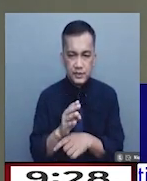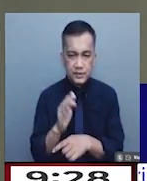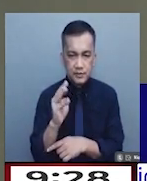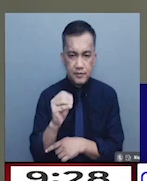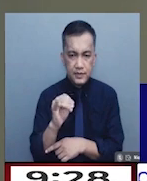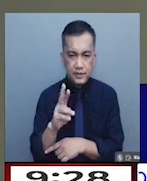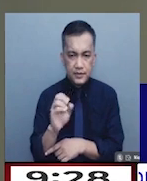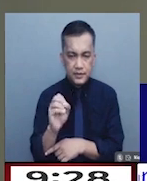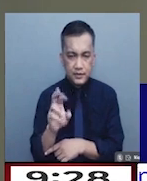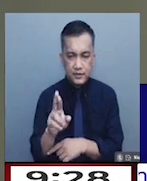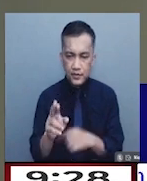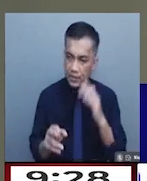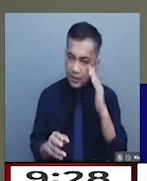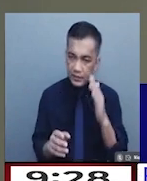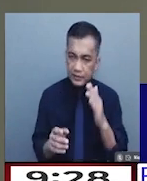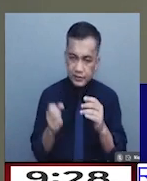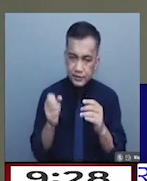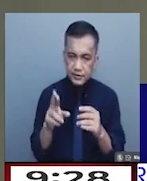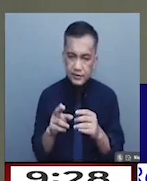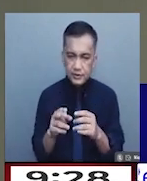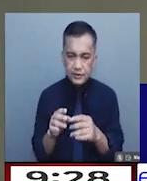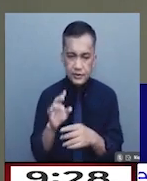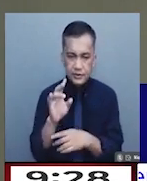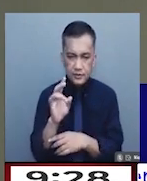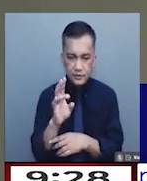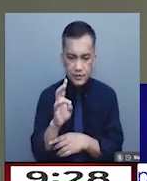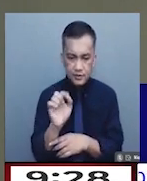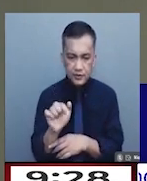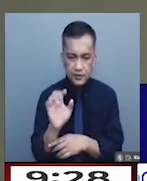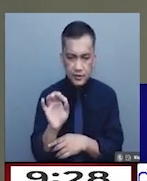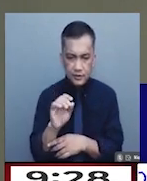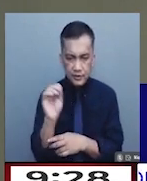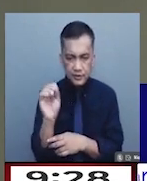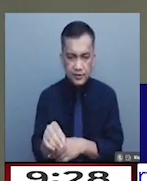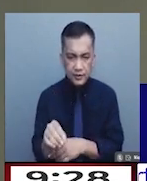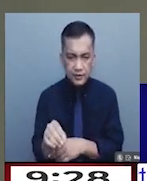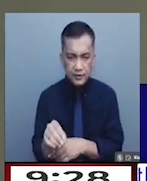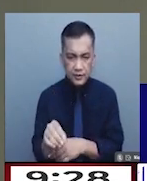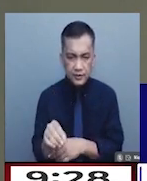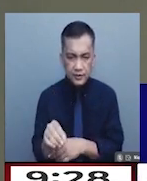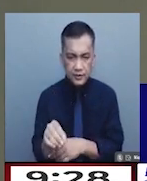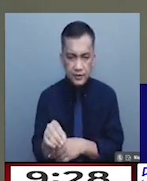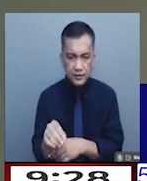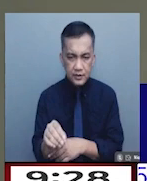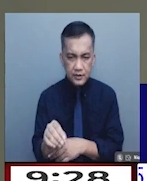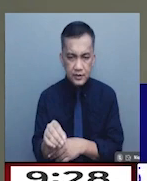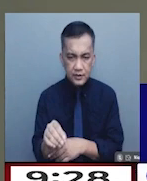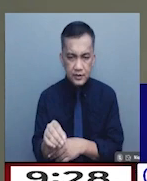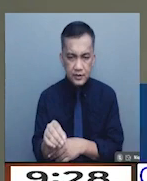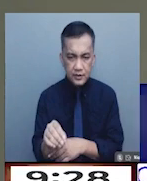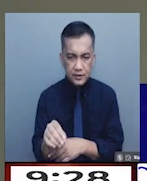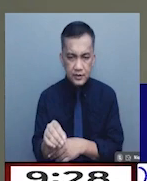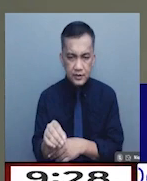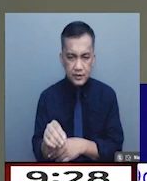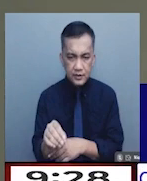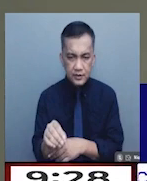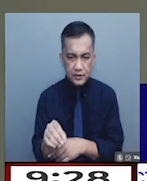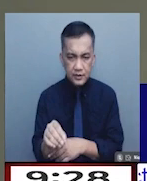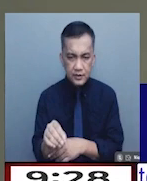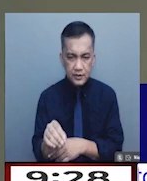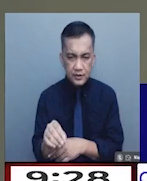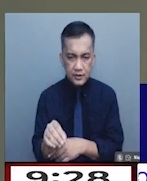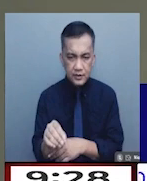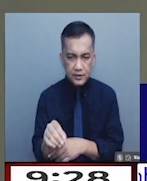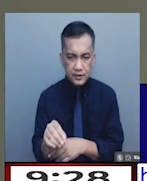Hi, sir. Was the 17.9% year-on-year growth in rice inflation the